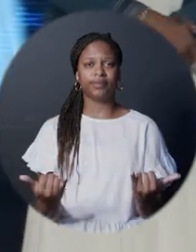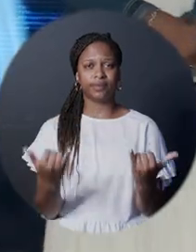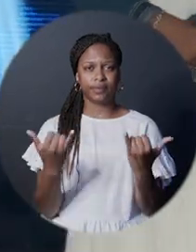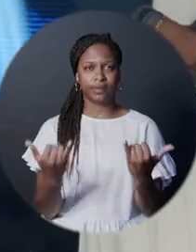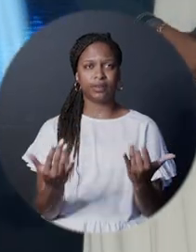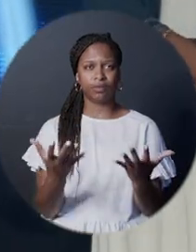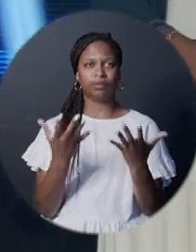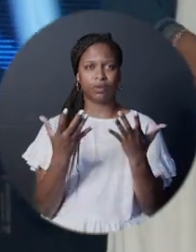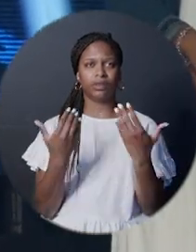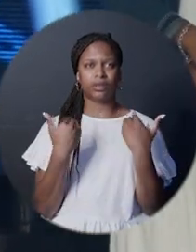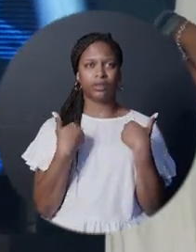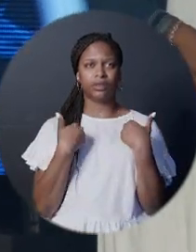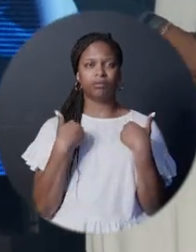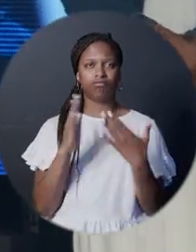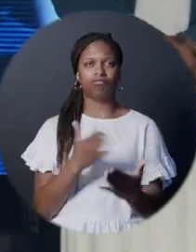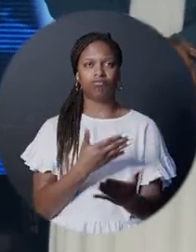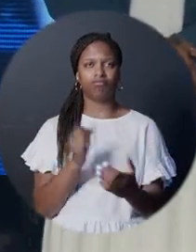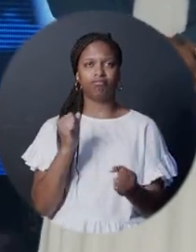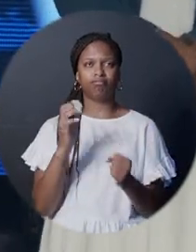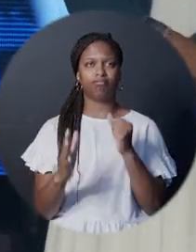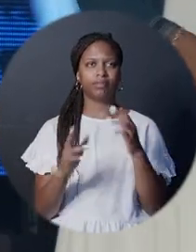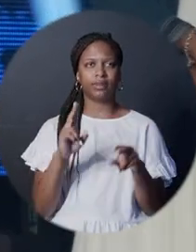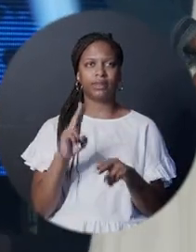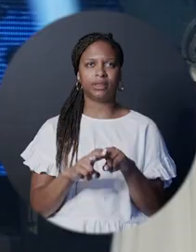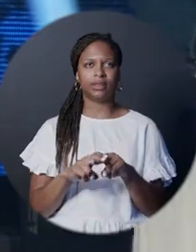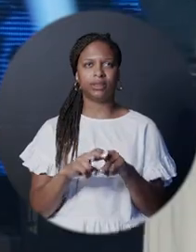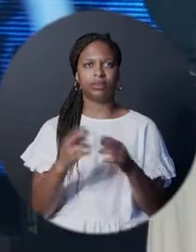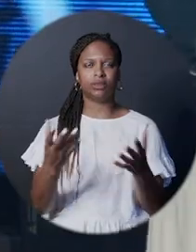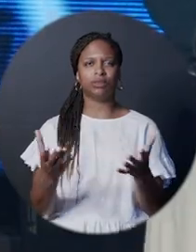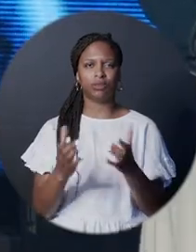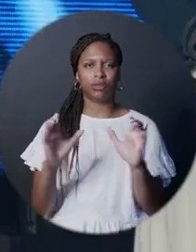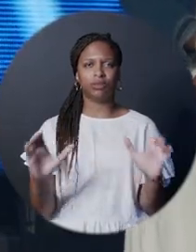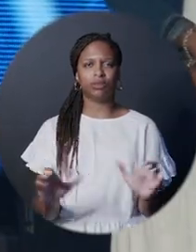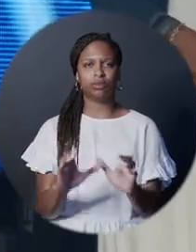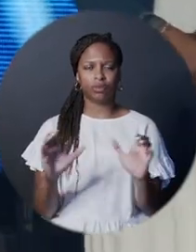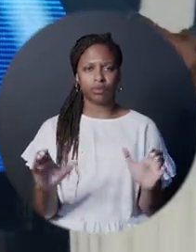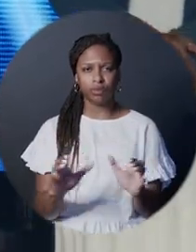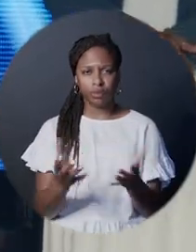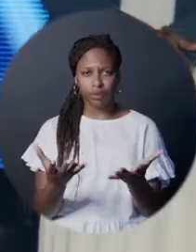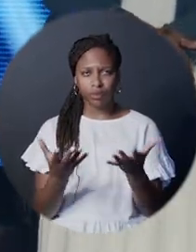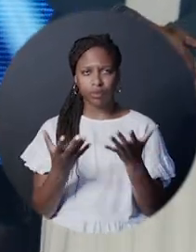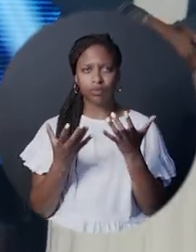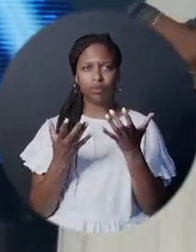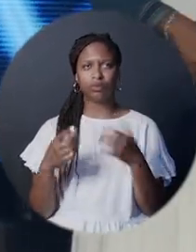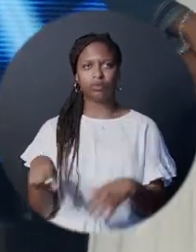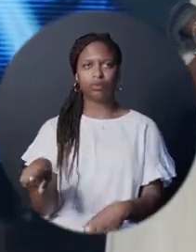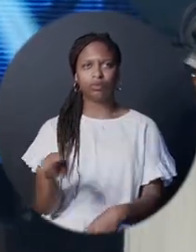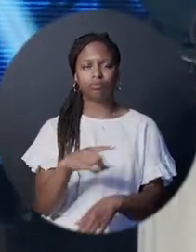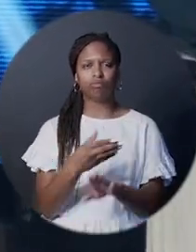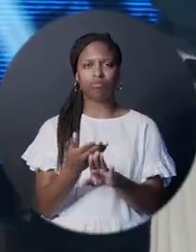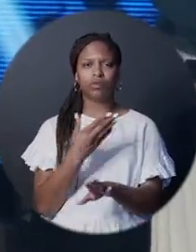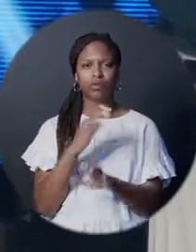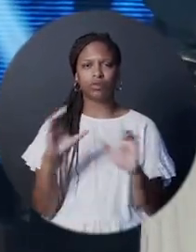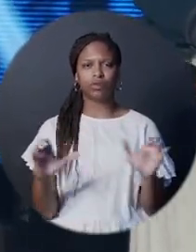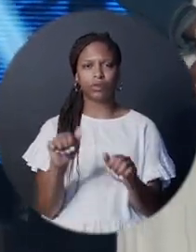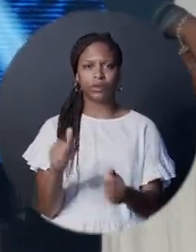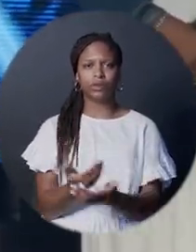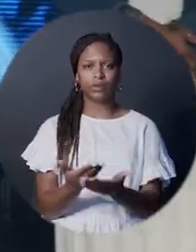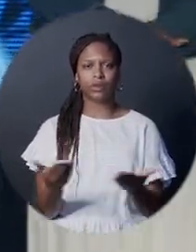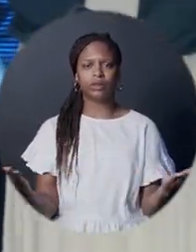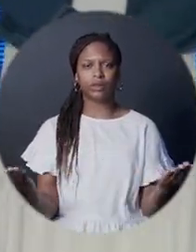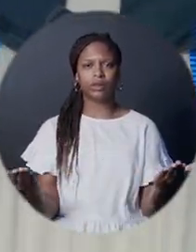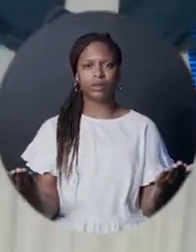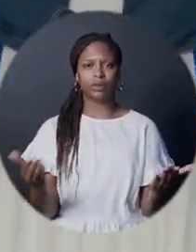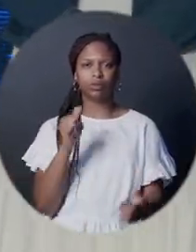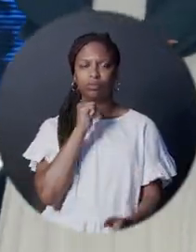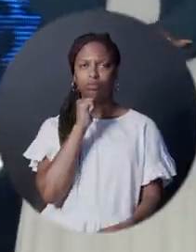Normally right now, I would just have our singers go sit down, but this is what I want to do. I want you all, before